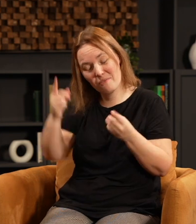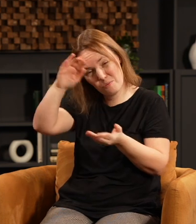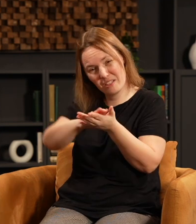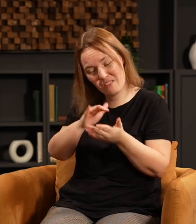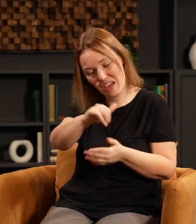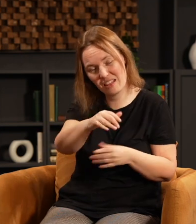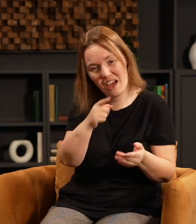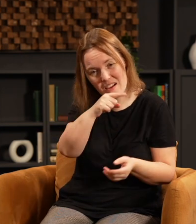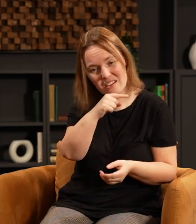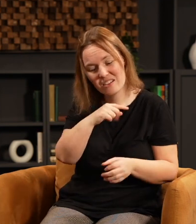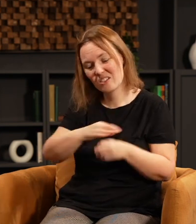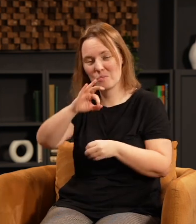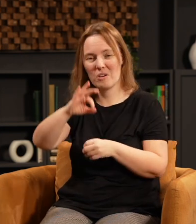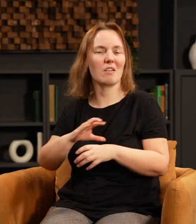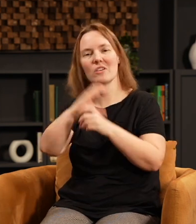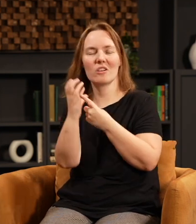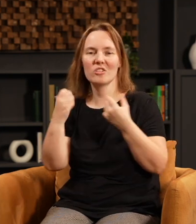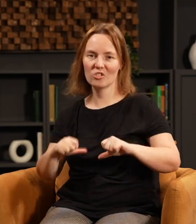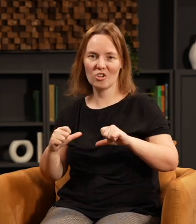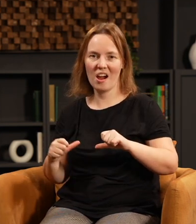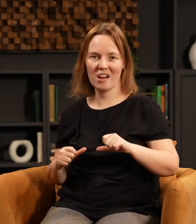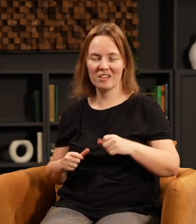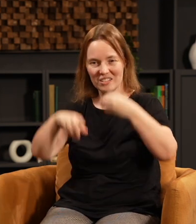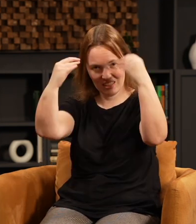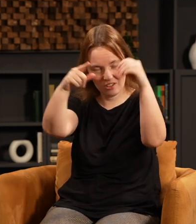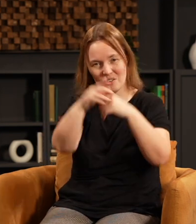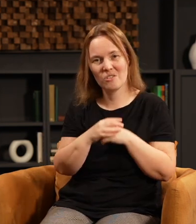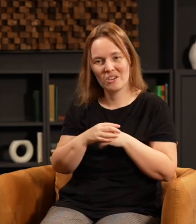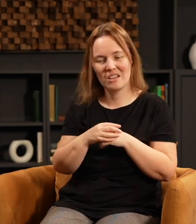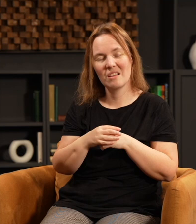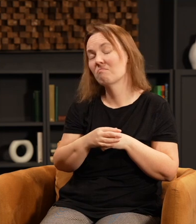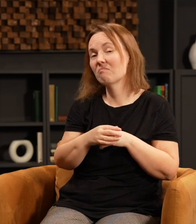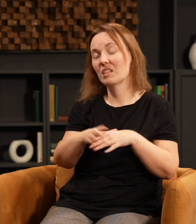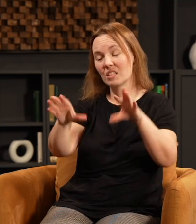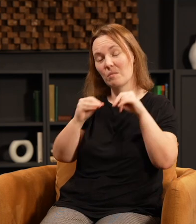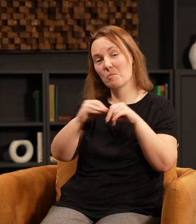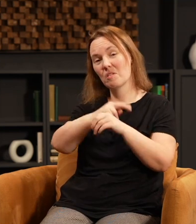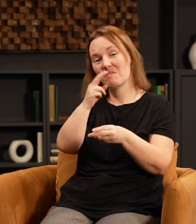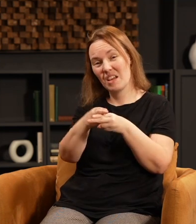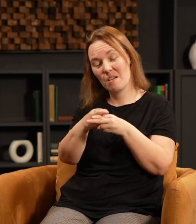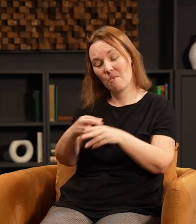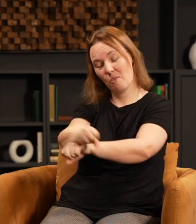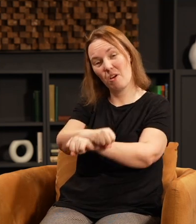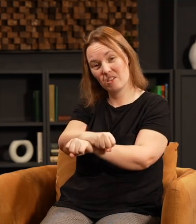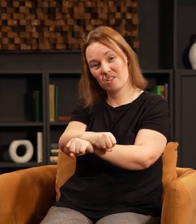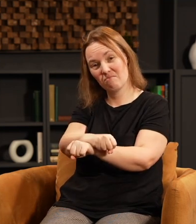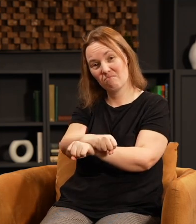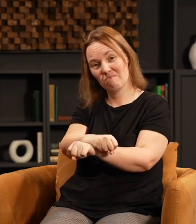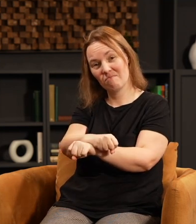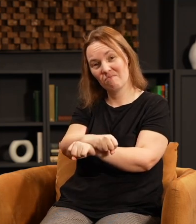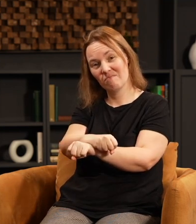of the culture, is trying to sell you an acceptable name for bondage. And